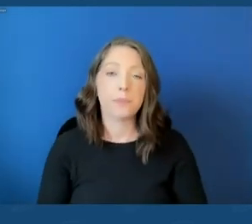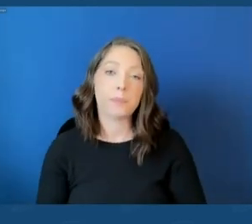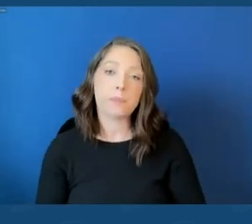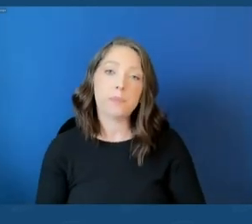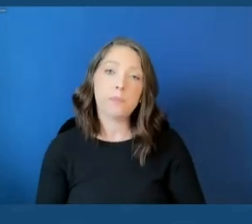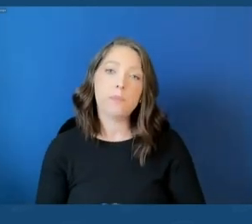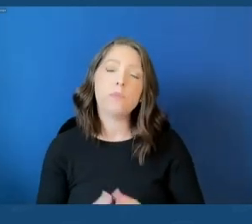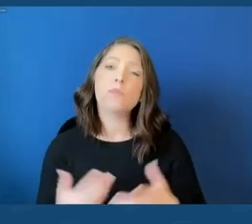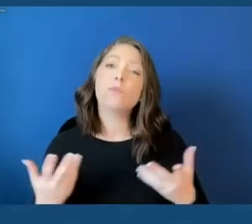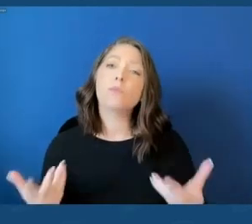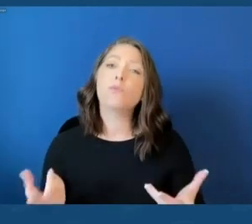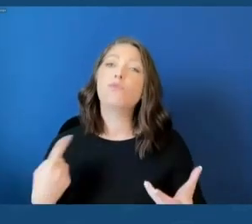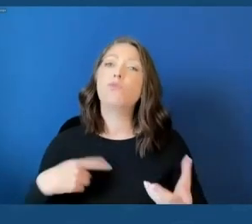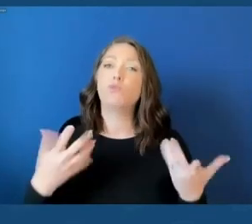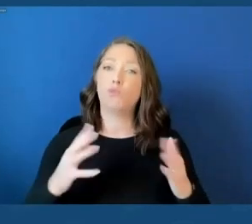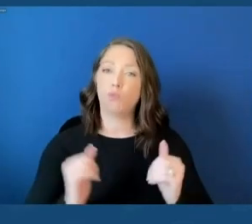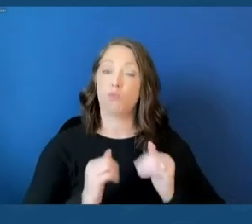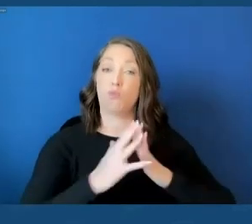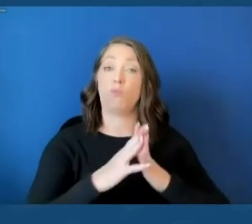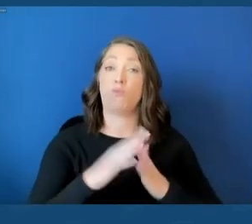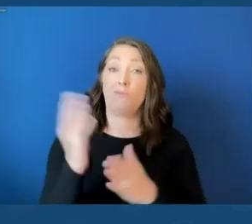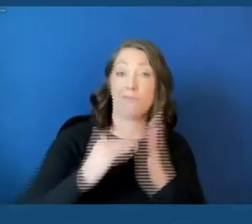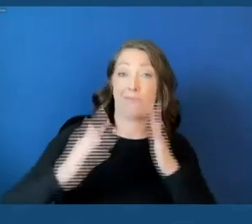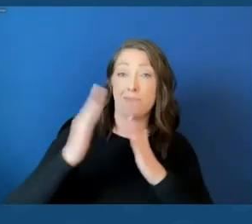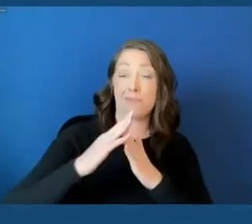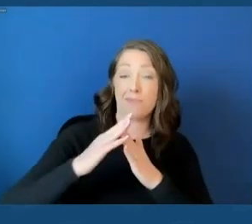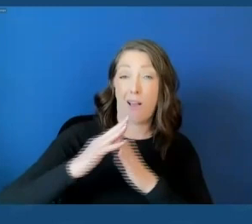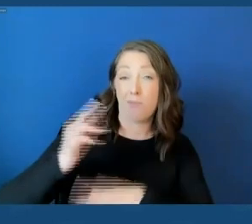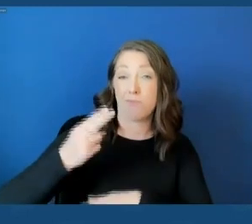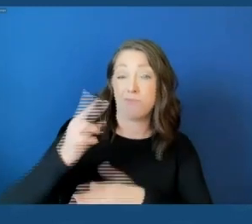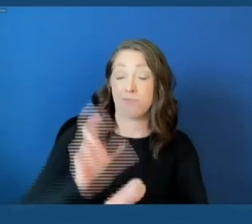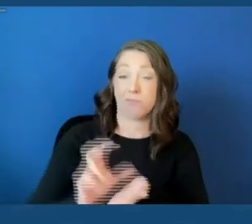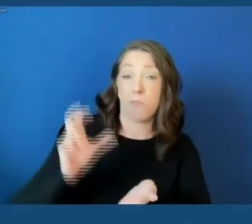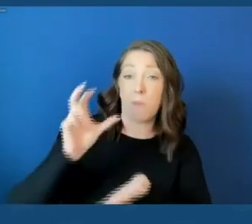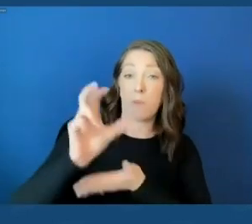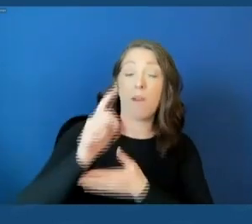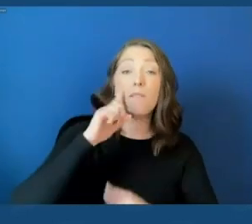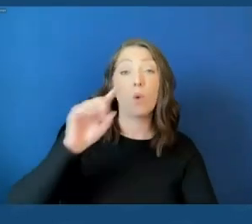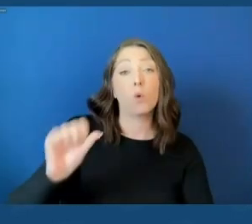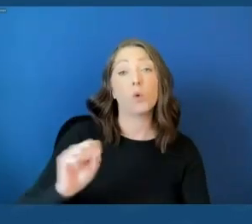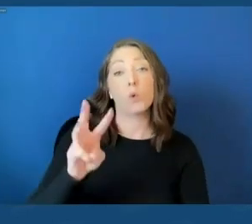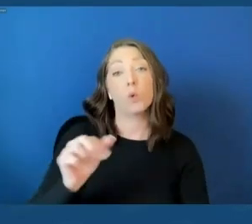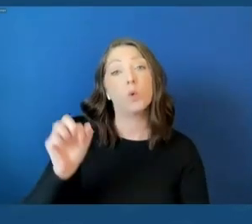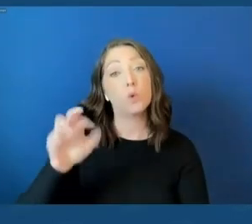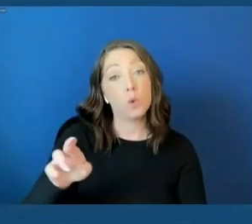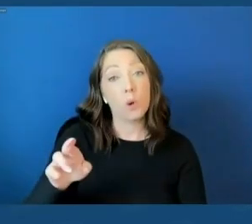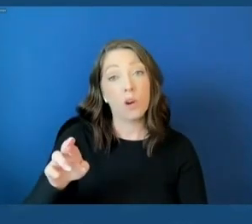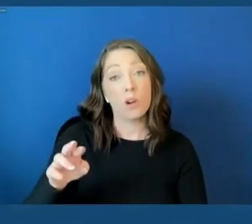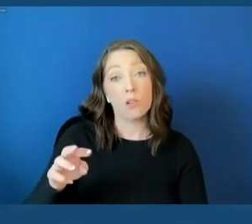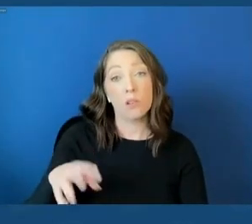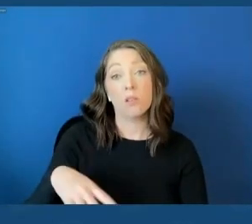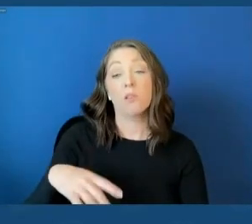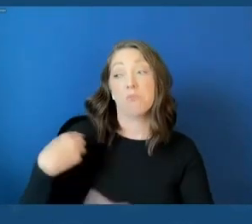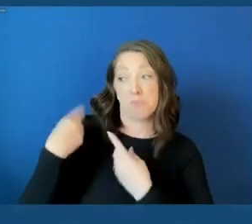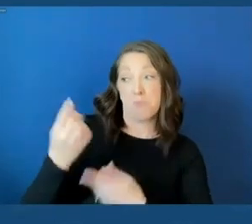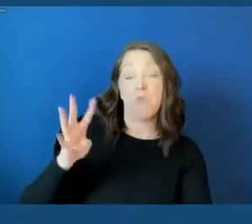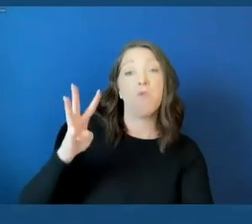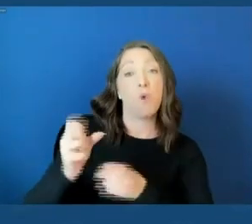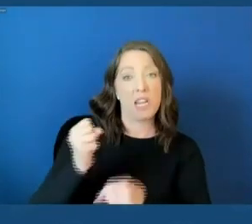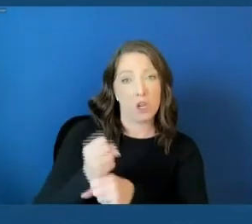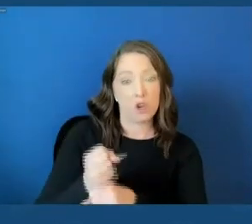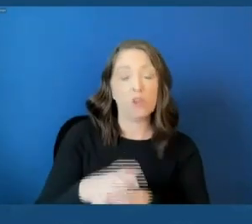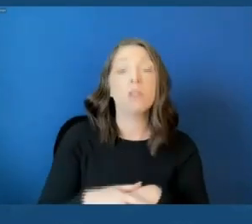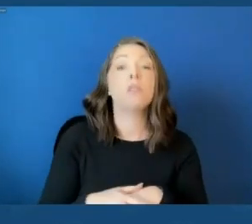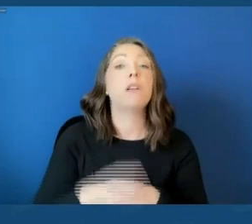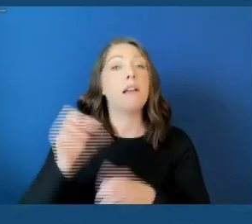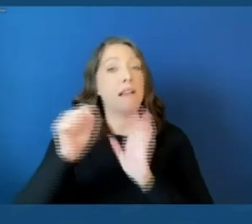We launched the largest investments in sewer infrastructure in this county in more than 4 decades, with state funding and with federal funding, and